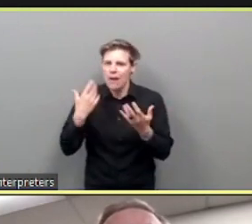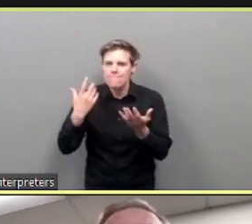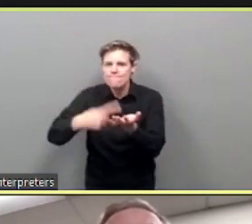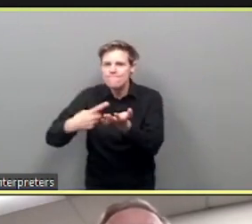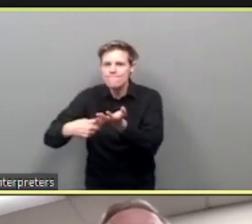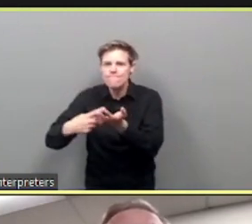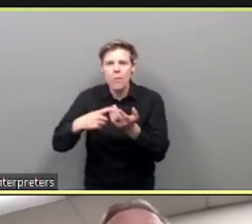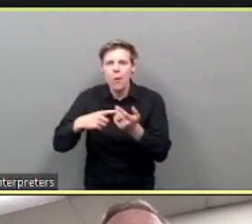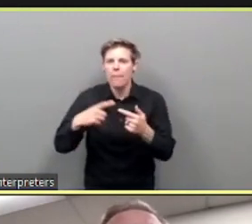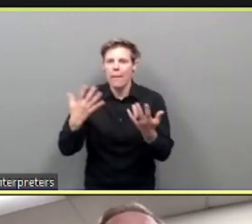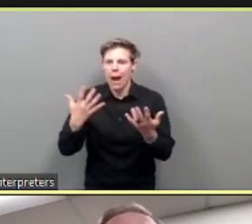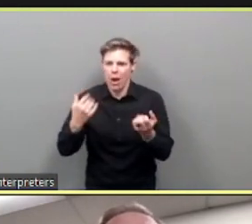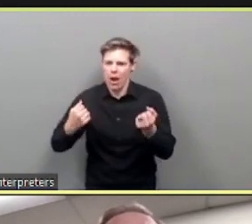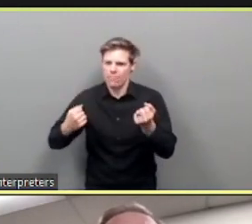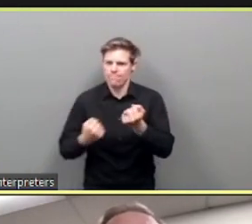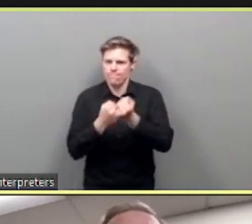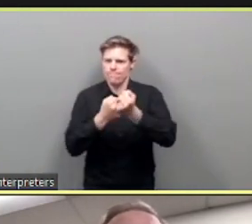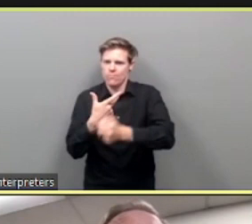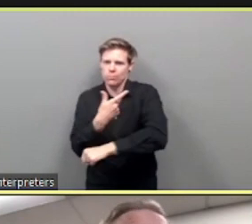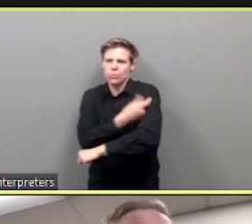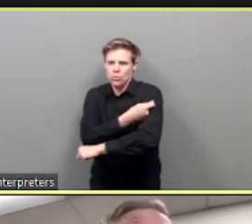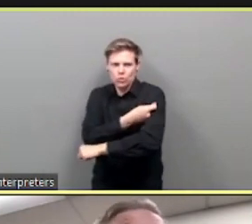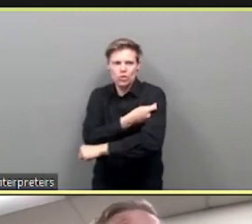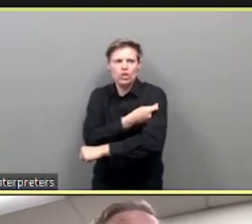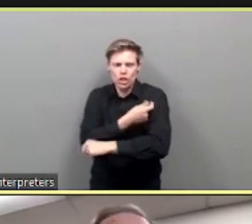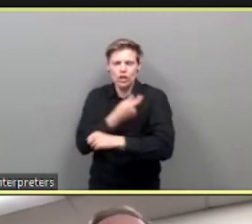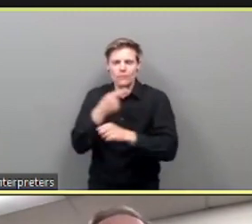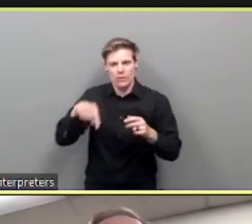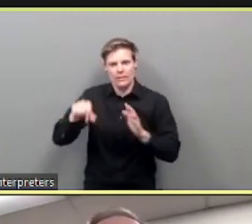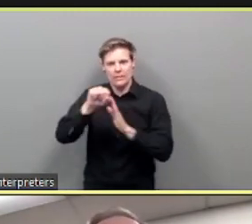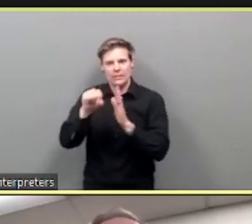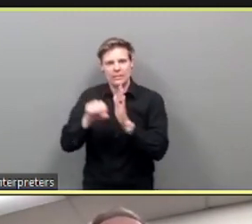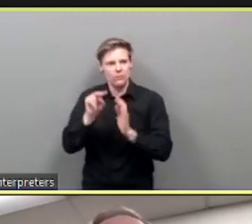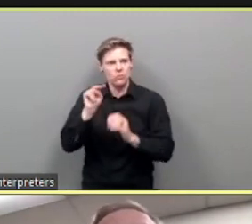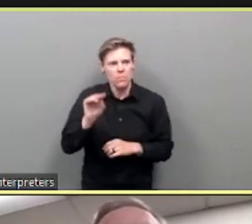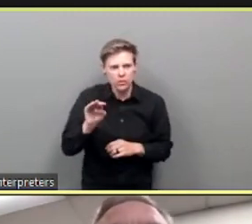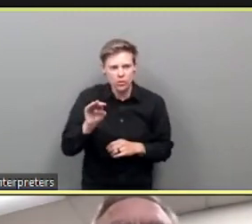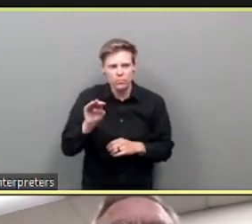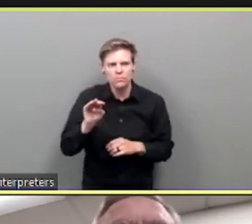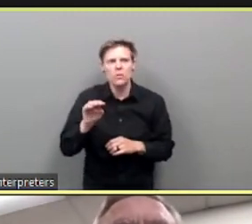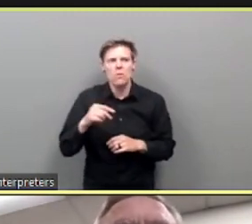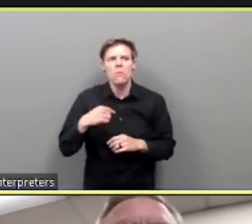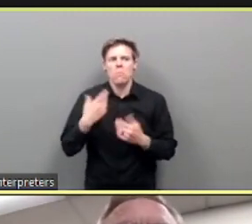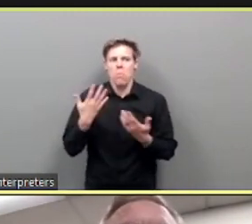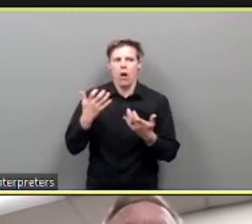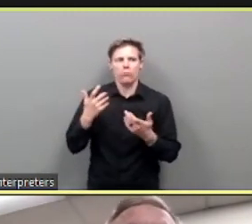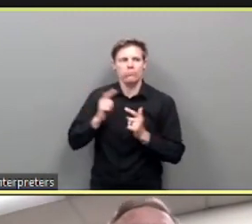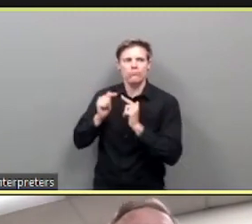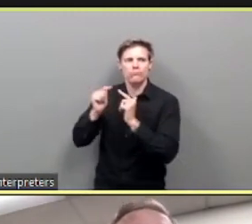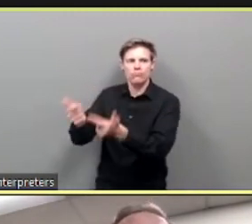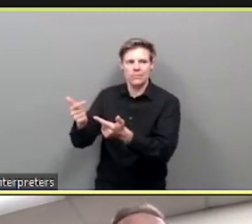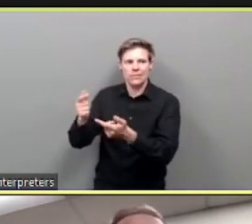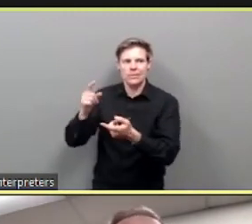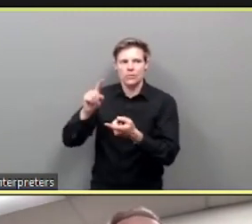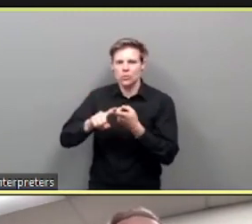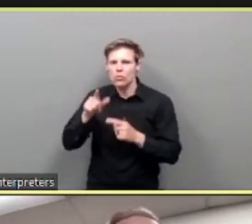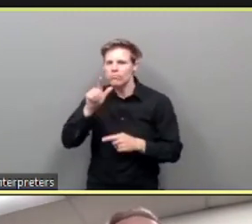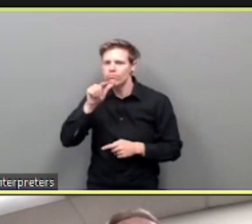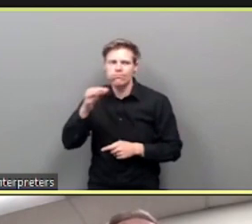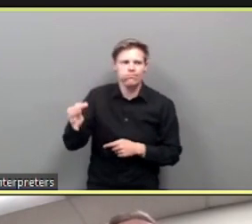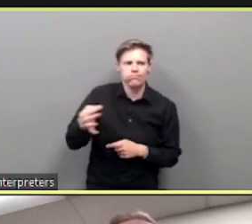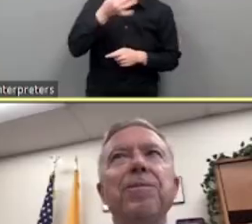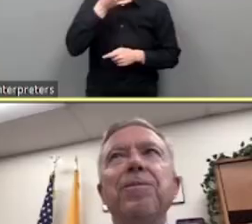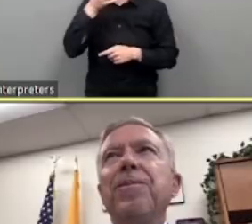happening around the state. And so first, we're going to turn it over to our vaccination expert and Deputy Secretary,